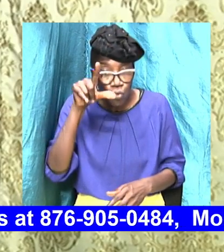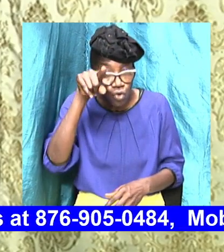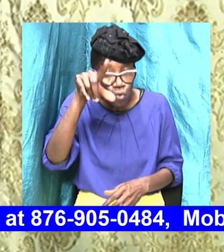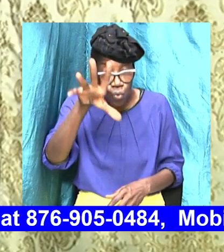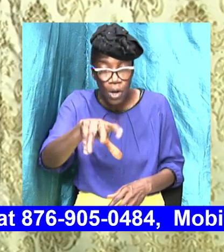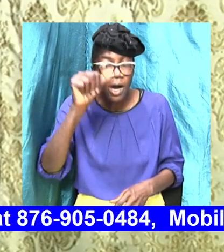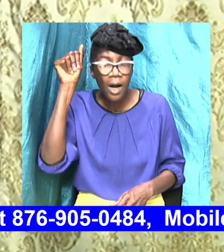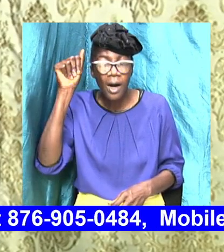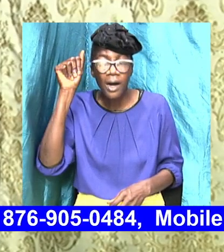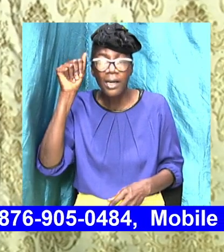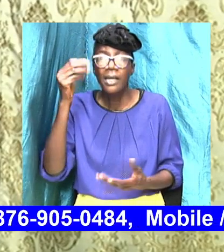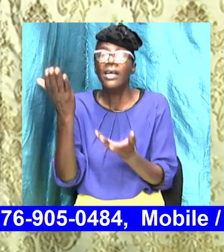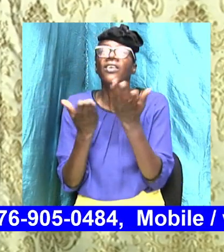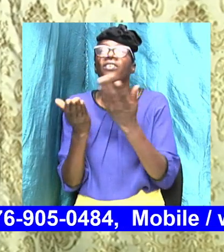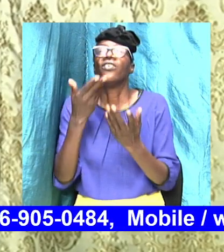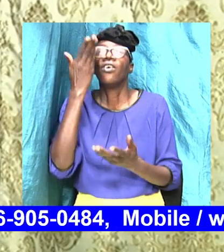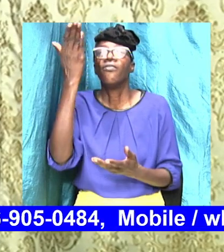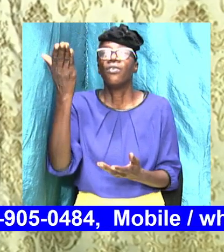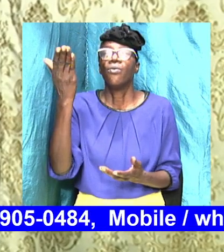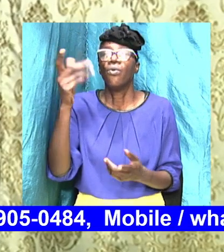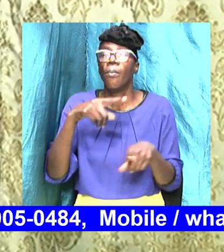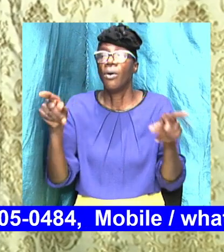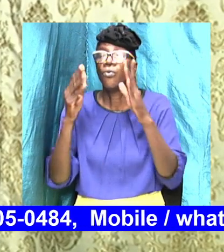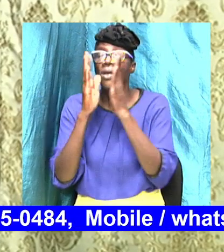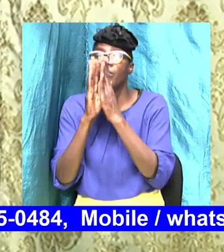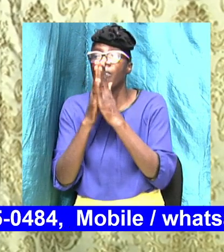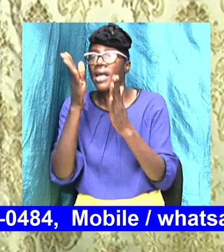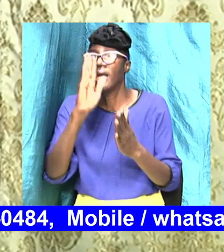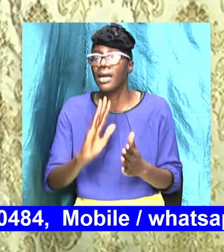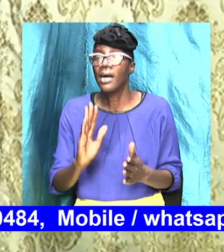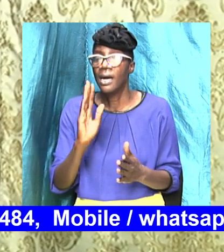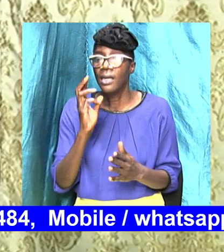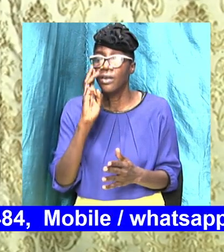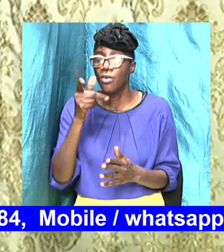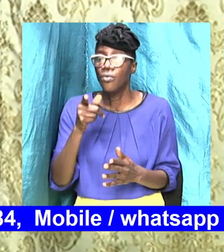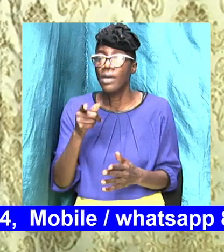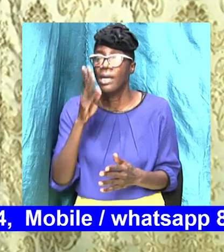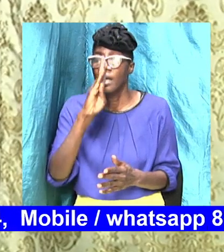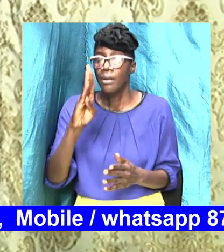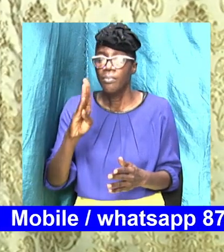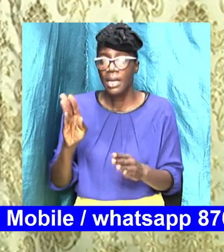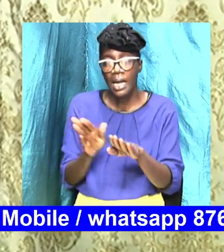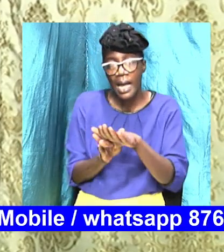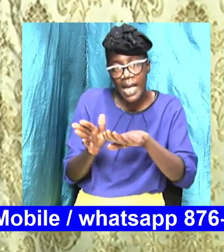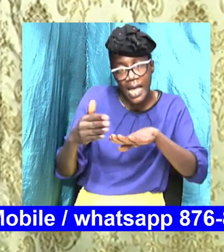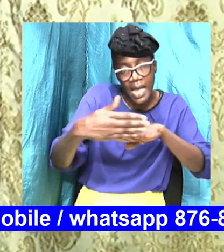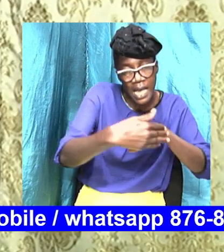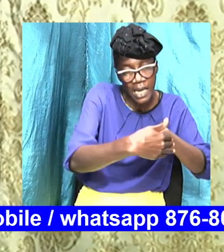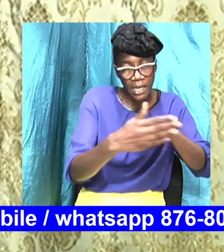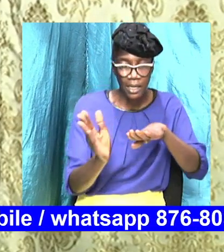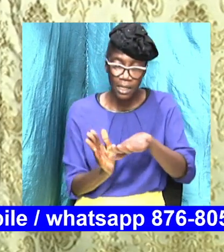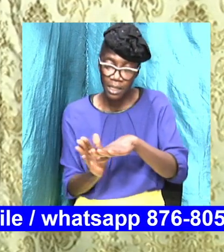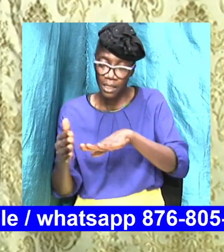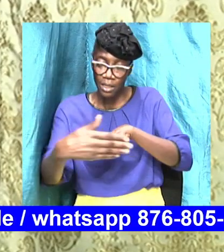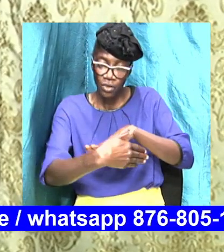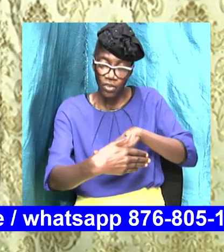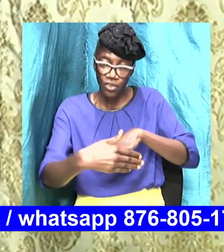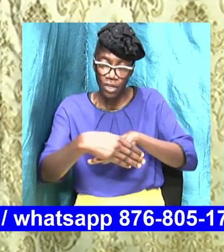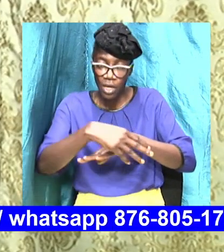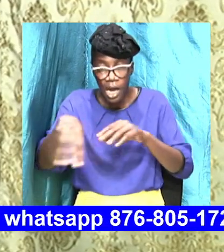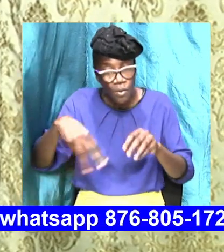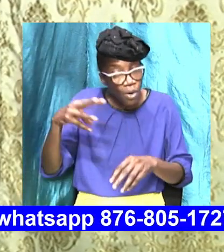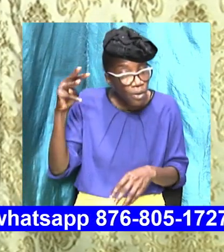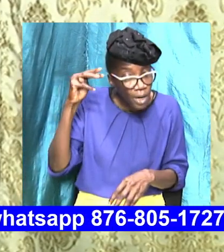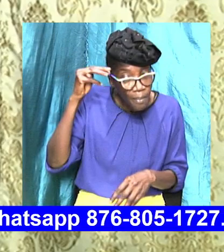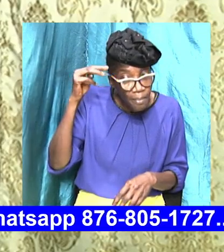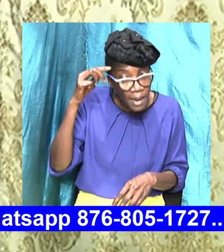called to serve you. But we pray, God, that you will build a hedge around us, build a hedge around our minds, and help